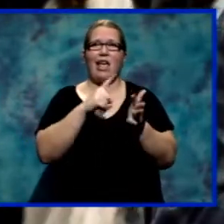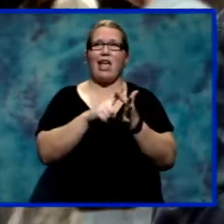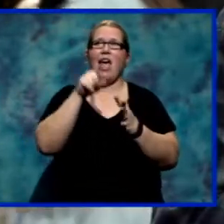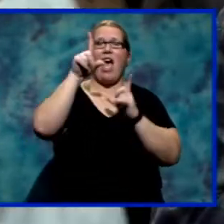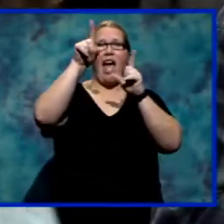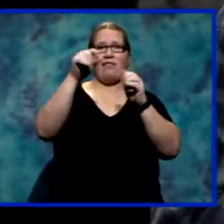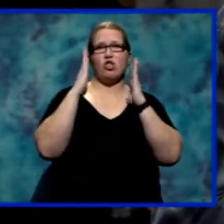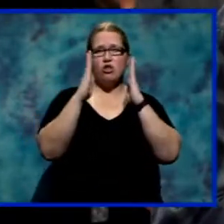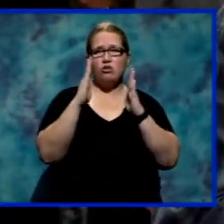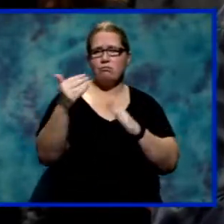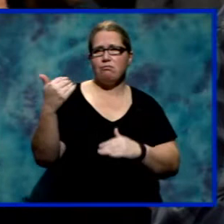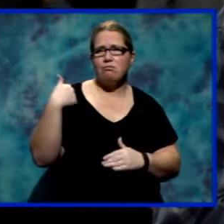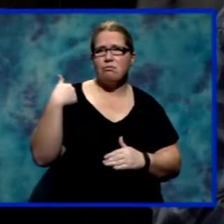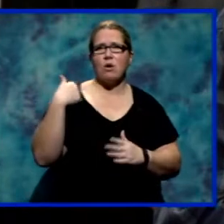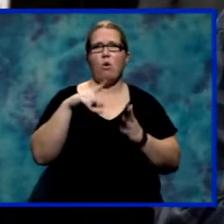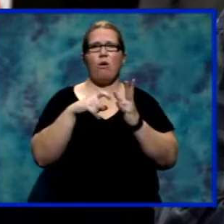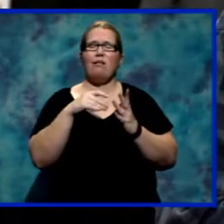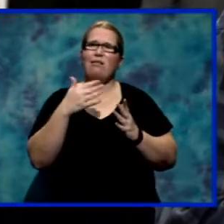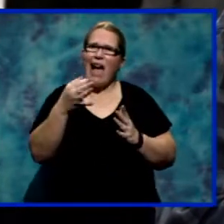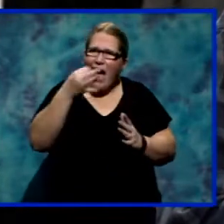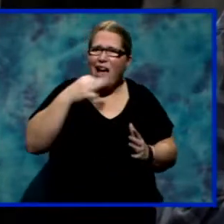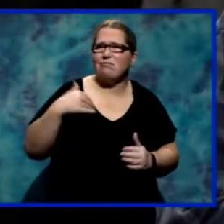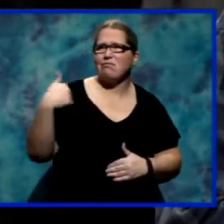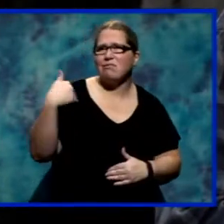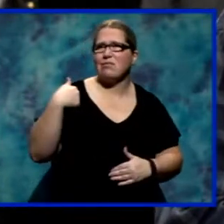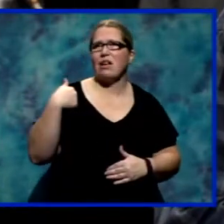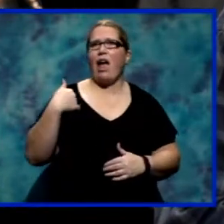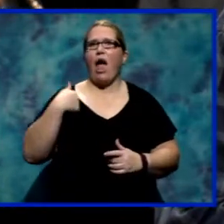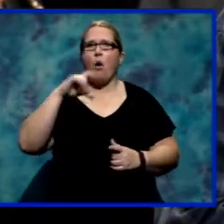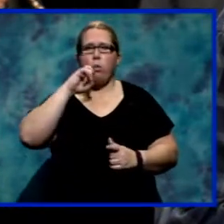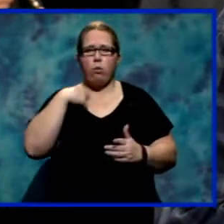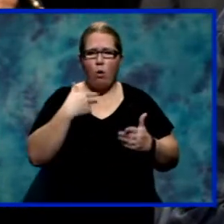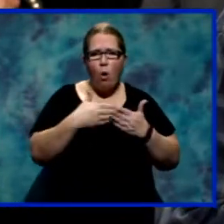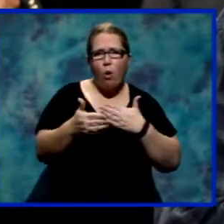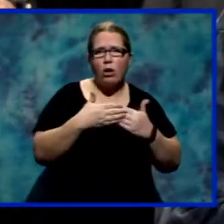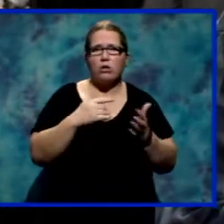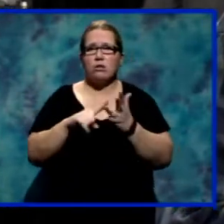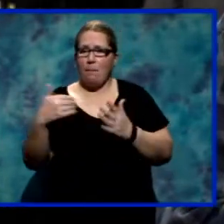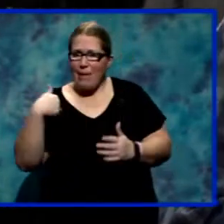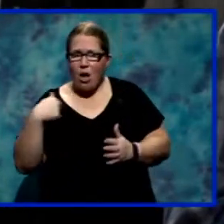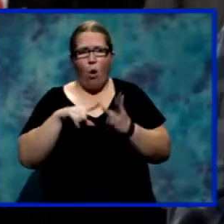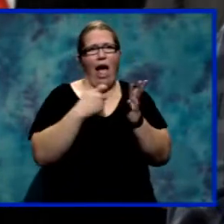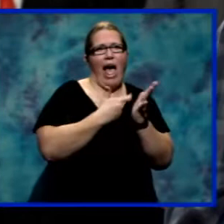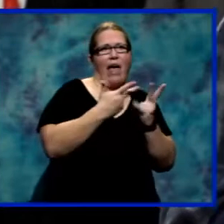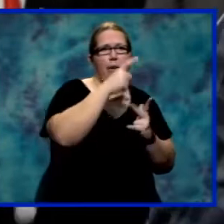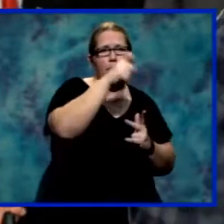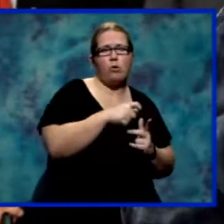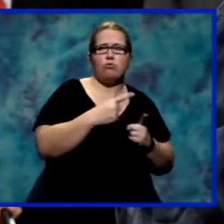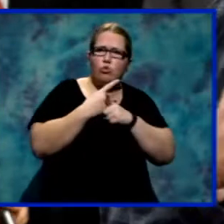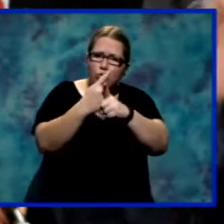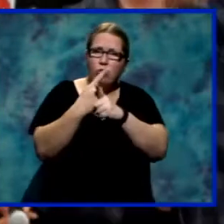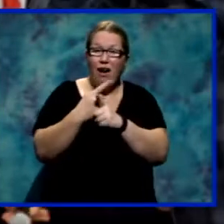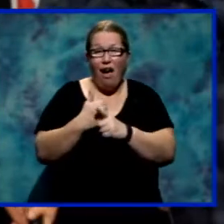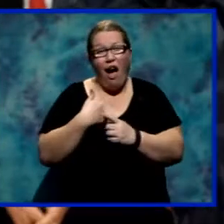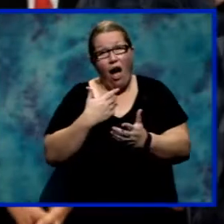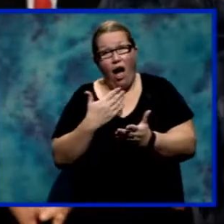church. Grab us and we will arrange for someone, whether it's me or someone else, to come and talk to you. I really mean